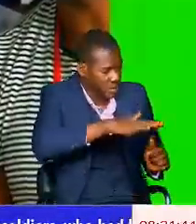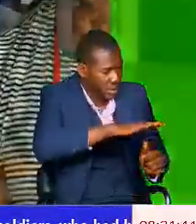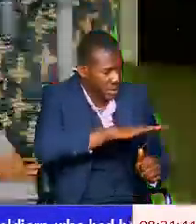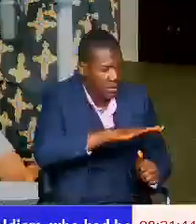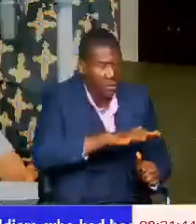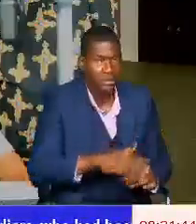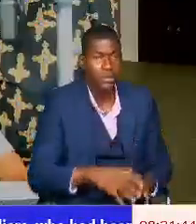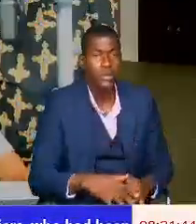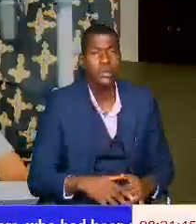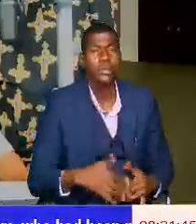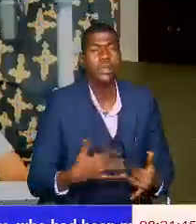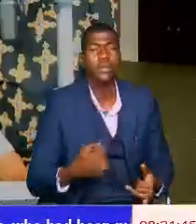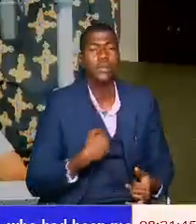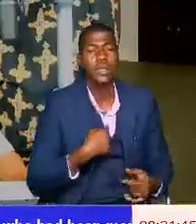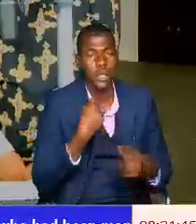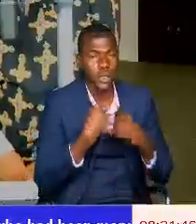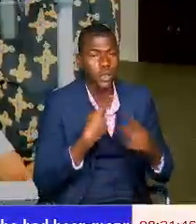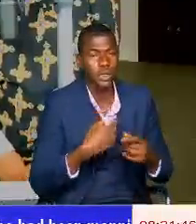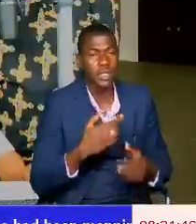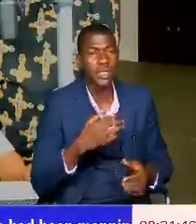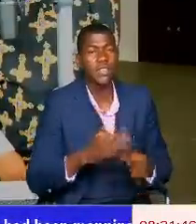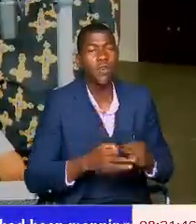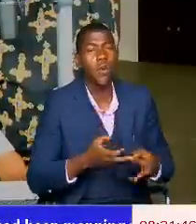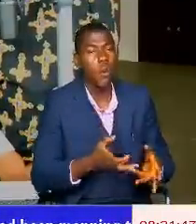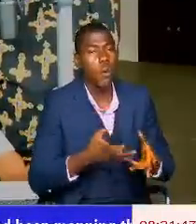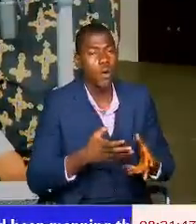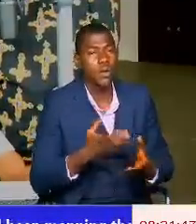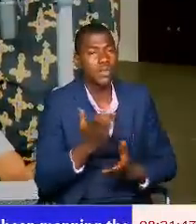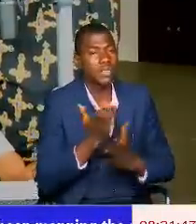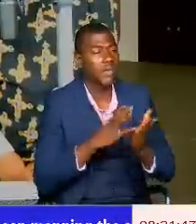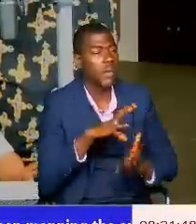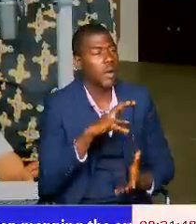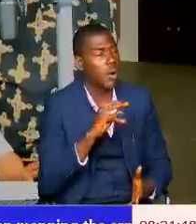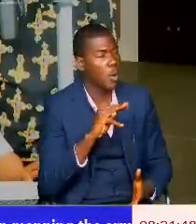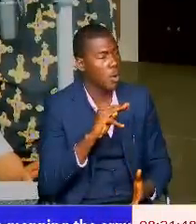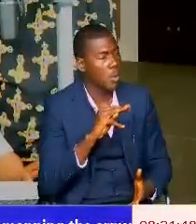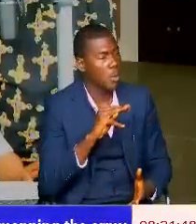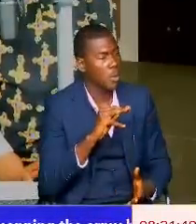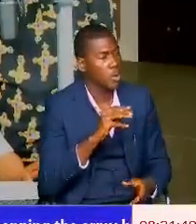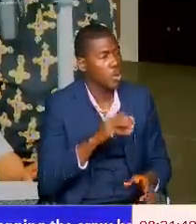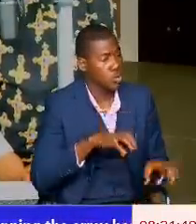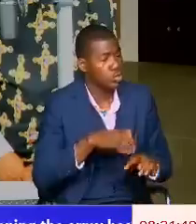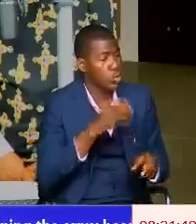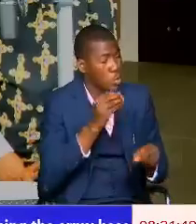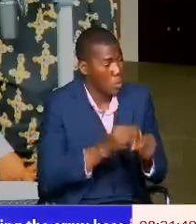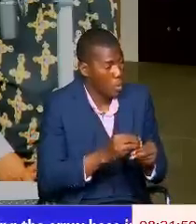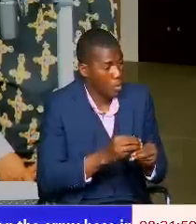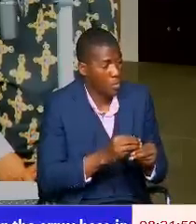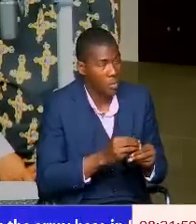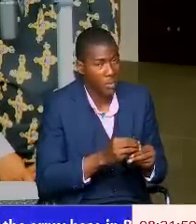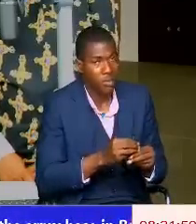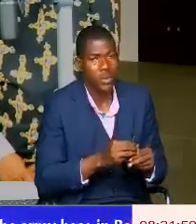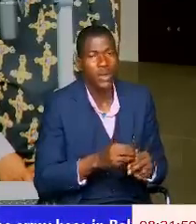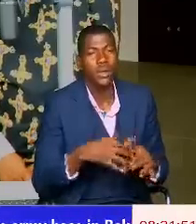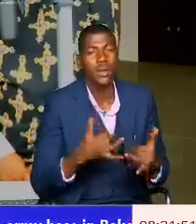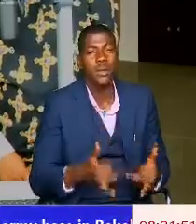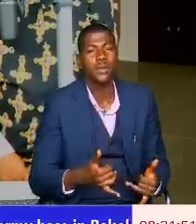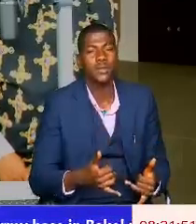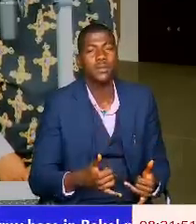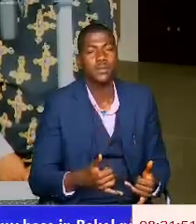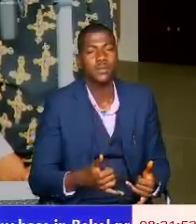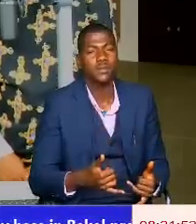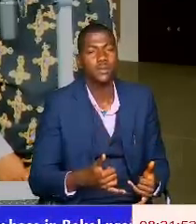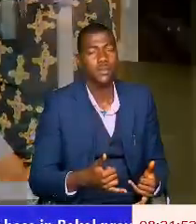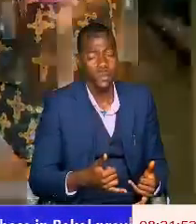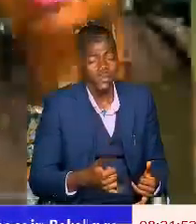I don't talk them. If una want make Servicom function better past they will do well. But if una want make them function well